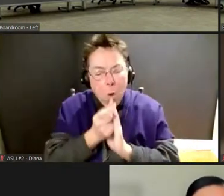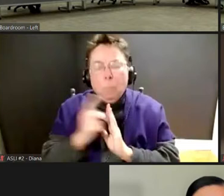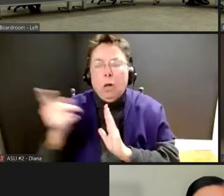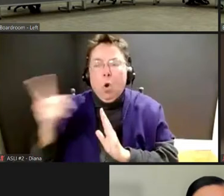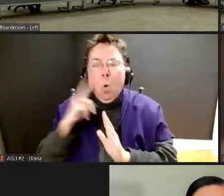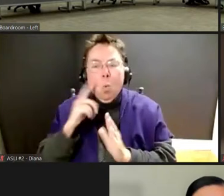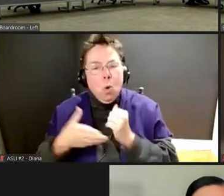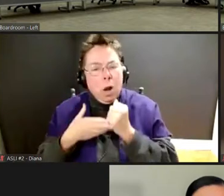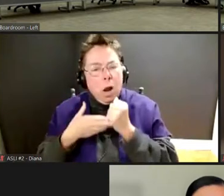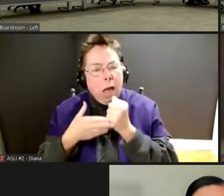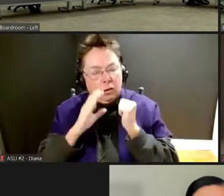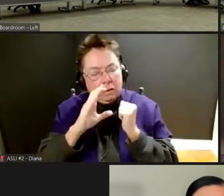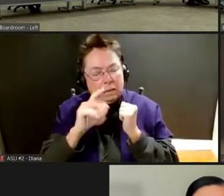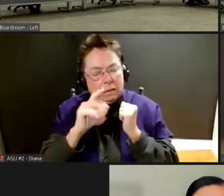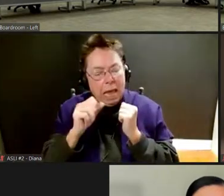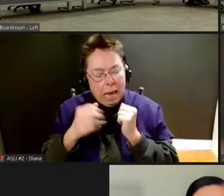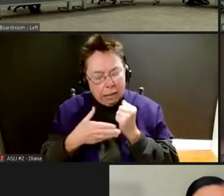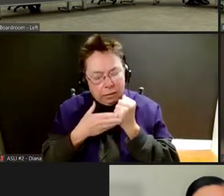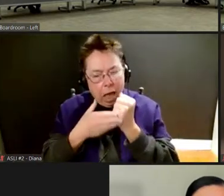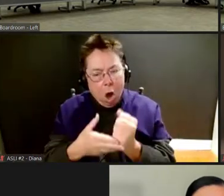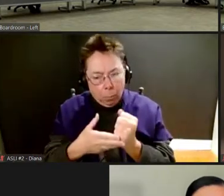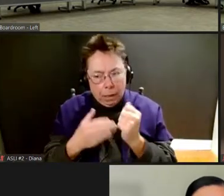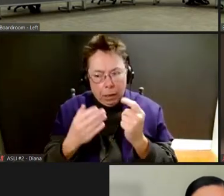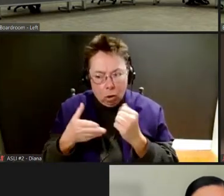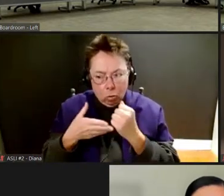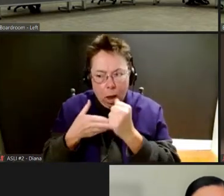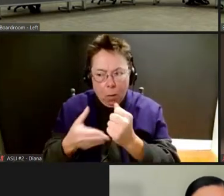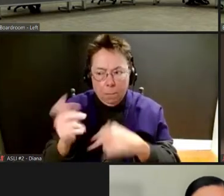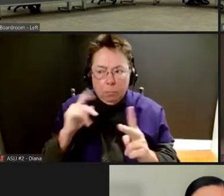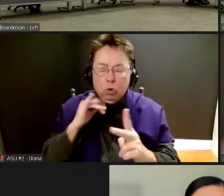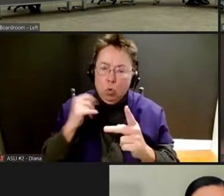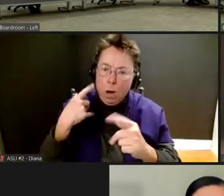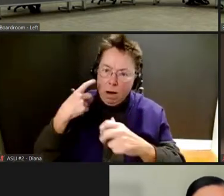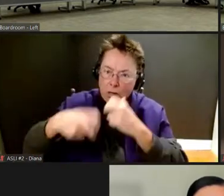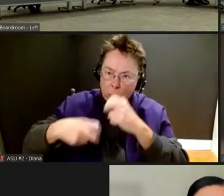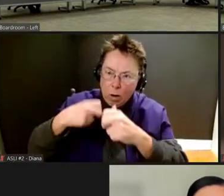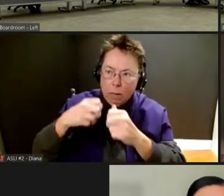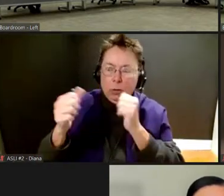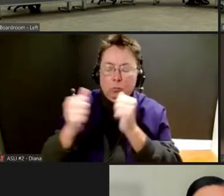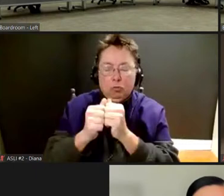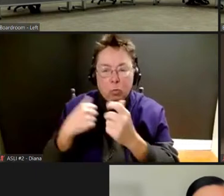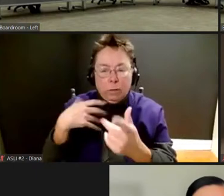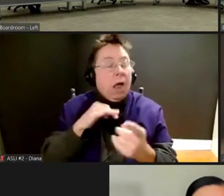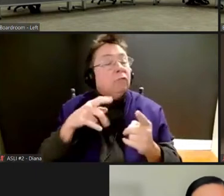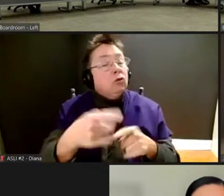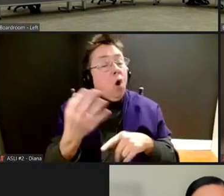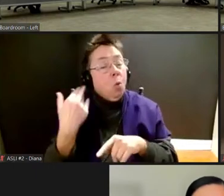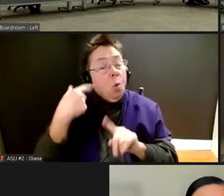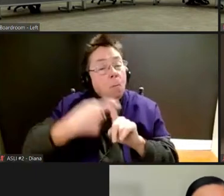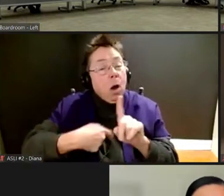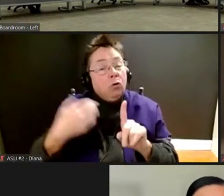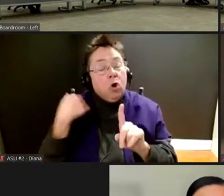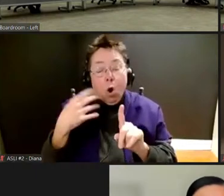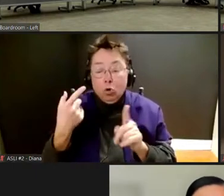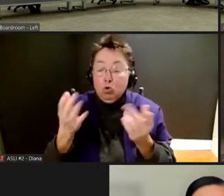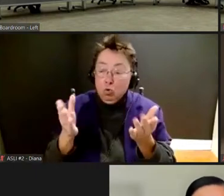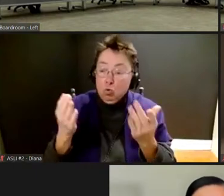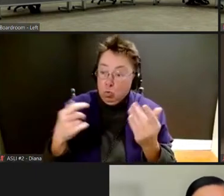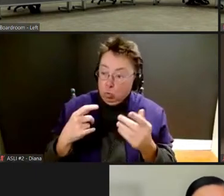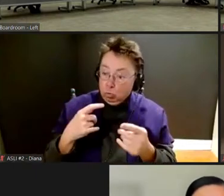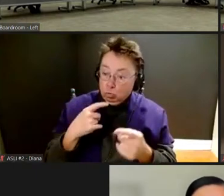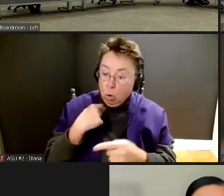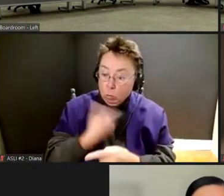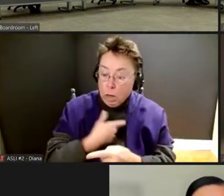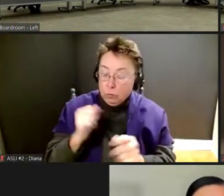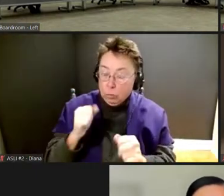abuse on our system. To help achieve this goal, last month you authorized staff to negotiate an intergovernmental agreement with the City